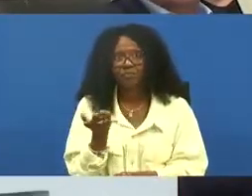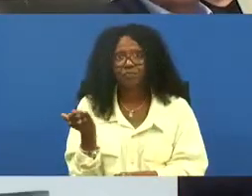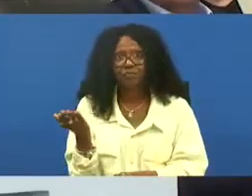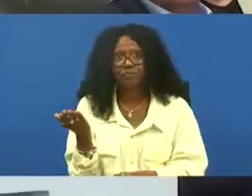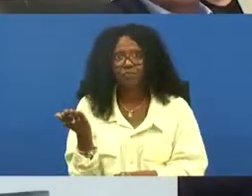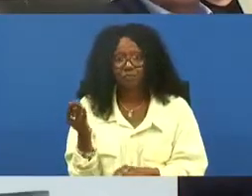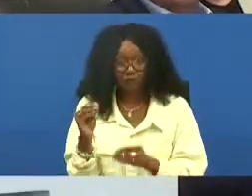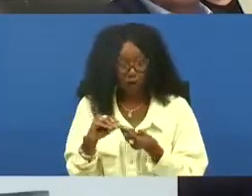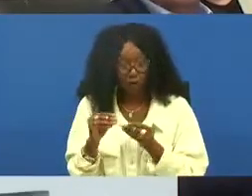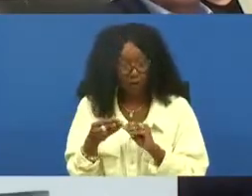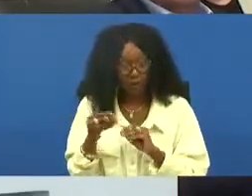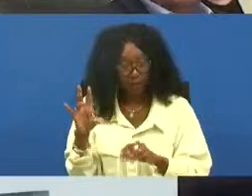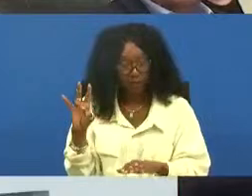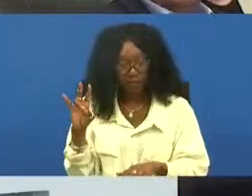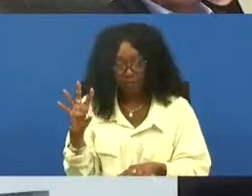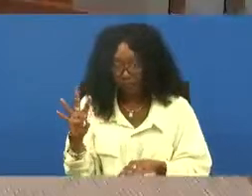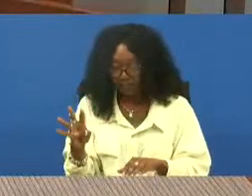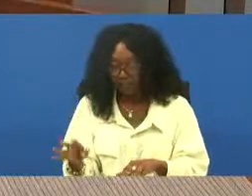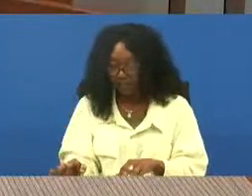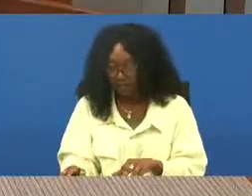74.